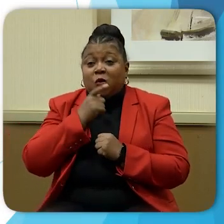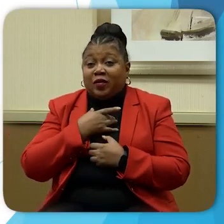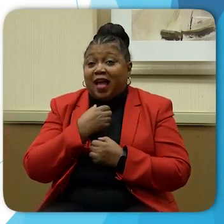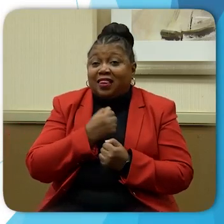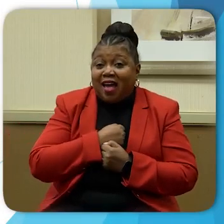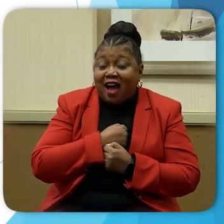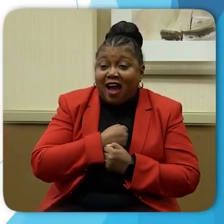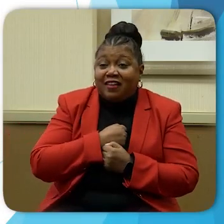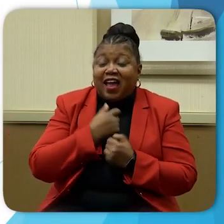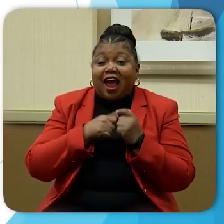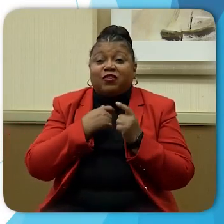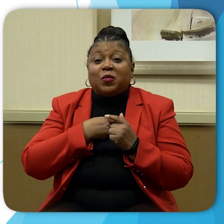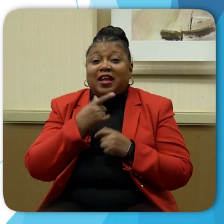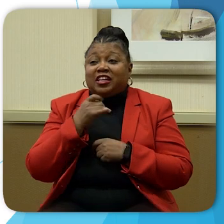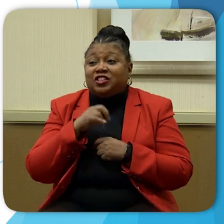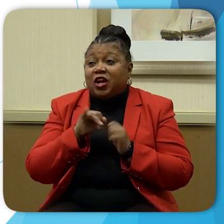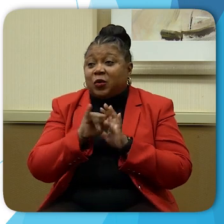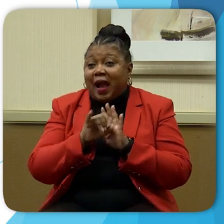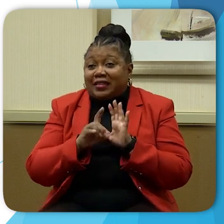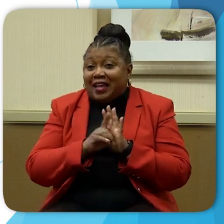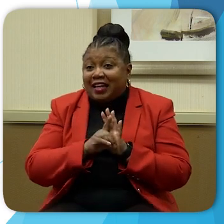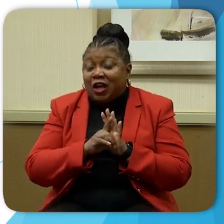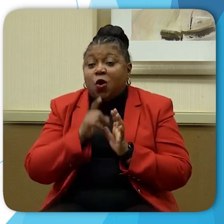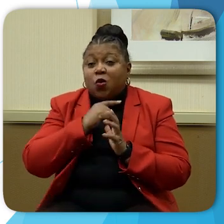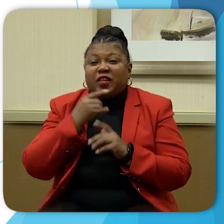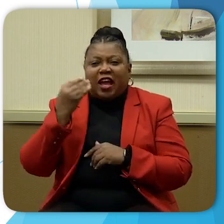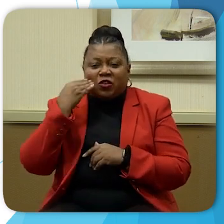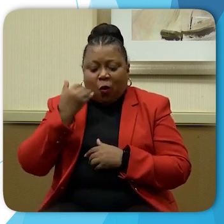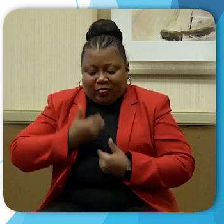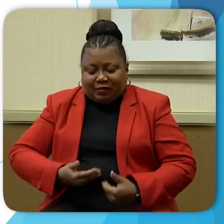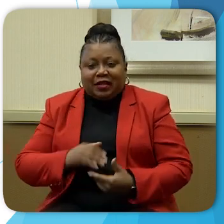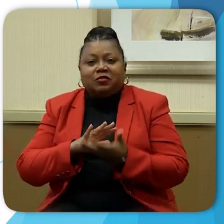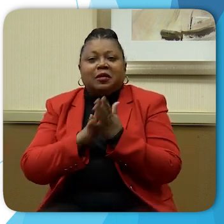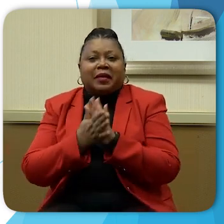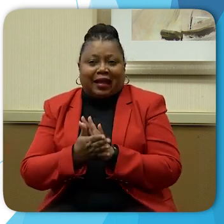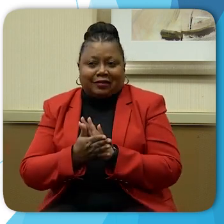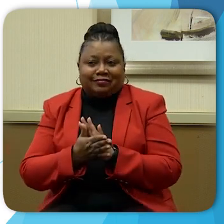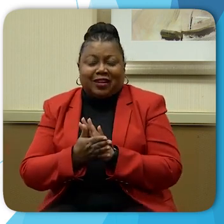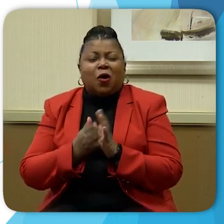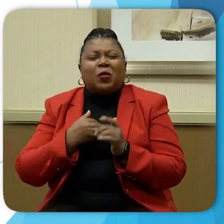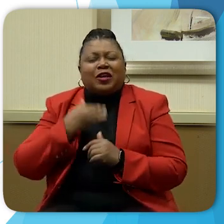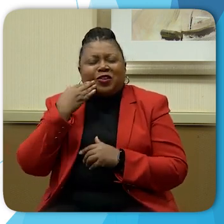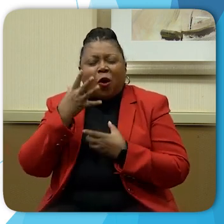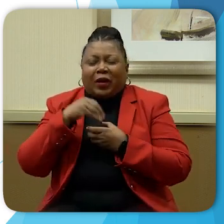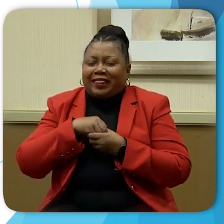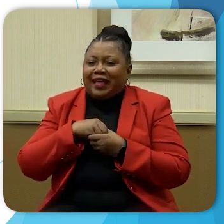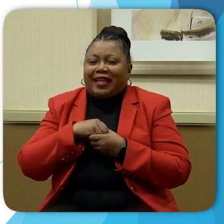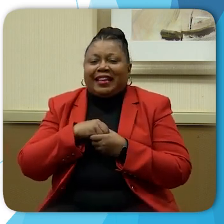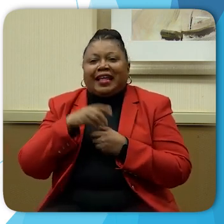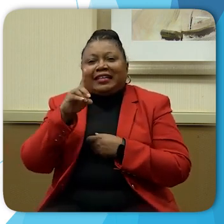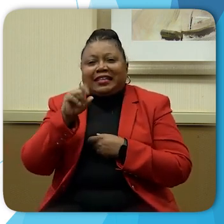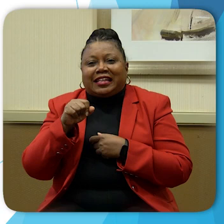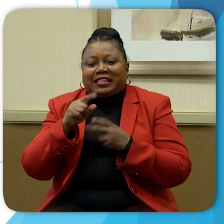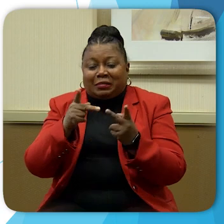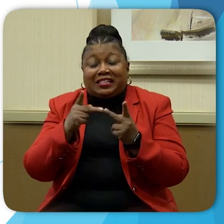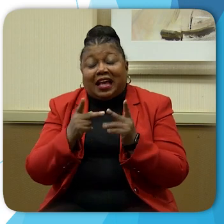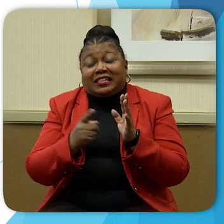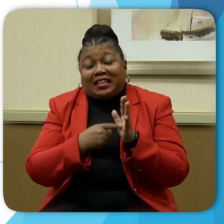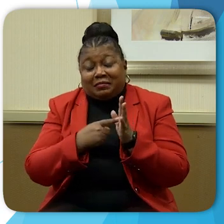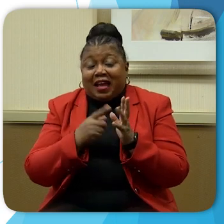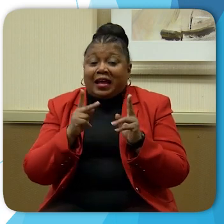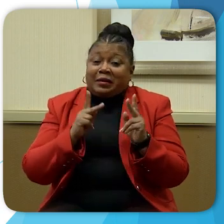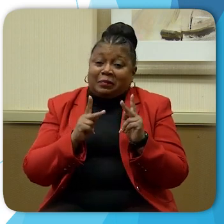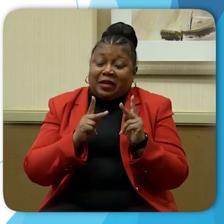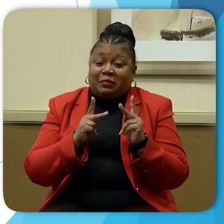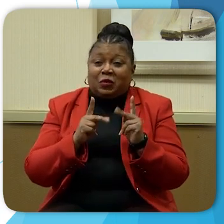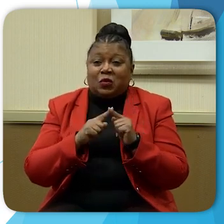they love. Everyone has a gender identity, who they know themselves to be. We know within like the disability space, sometimes